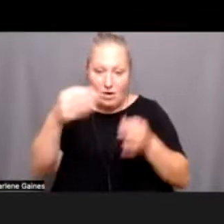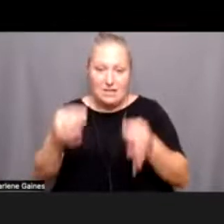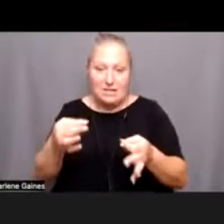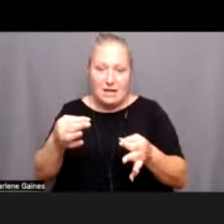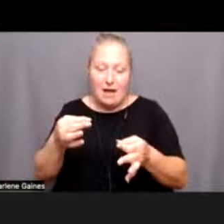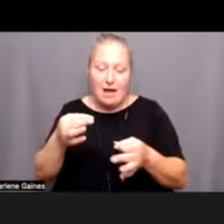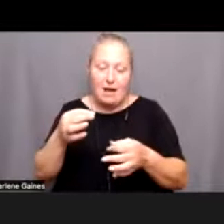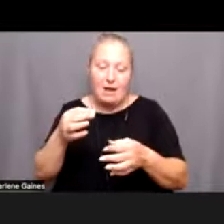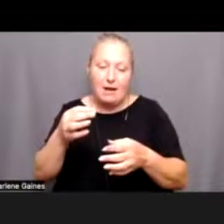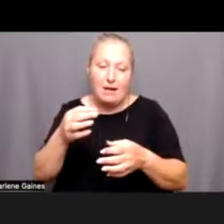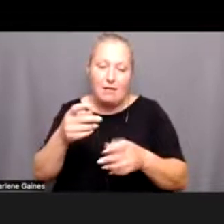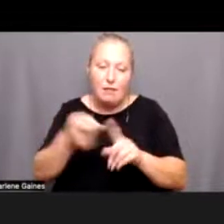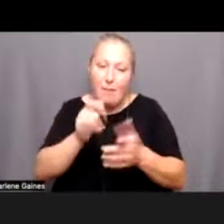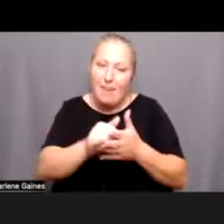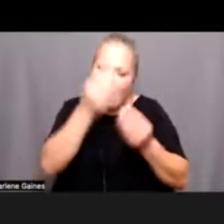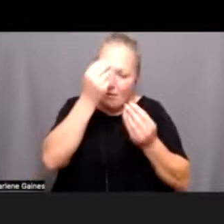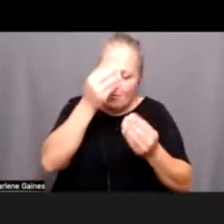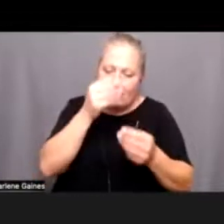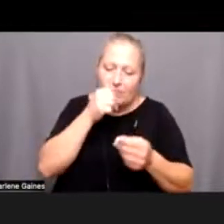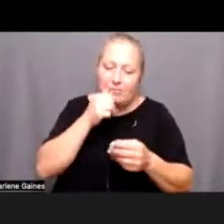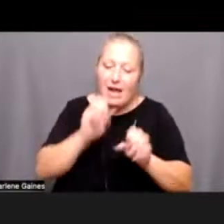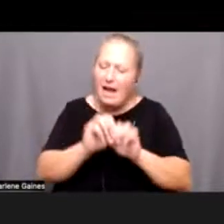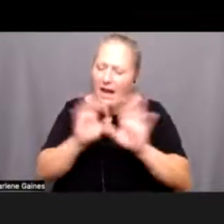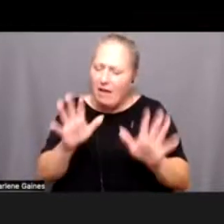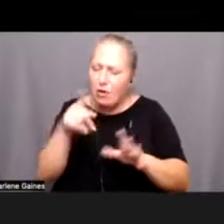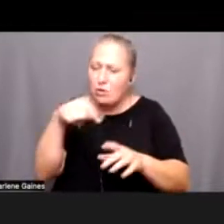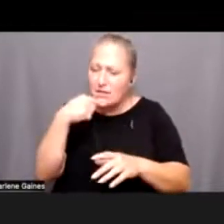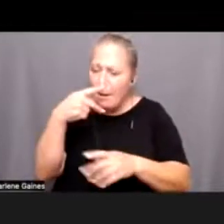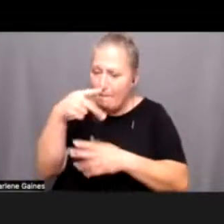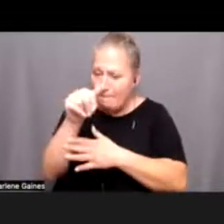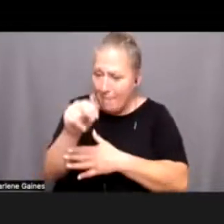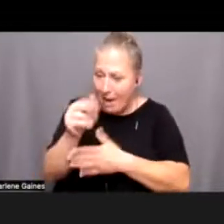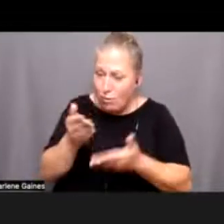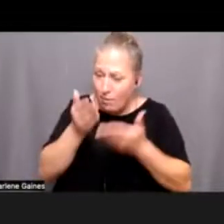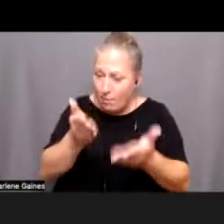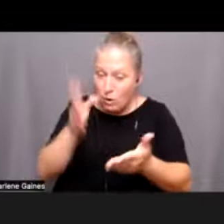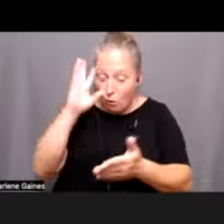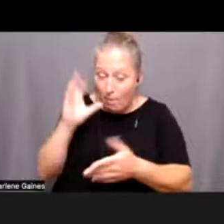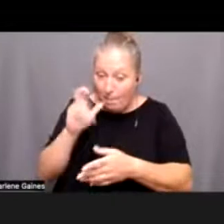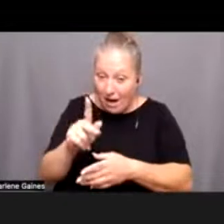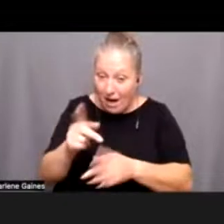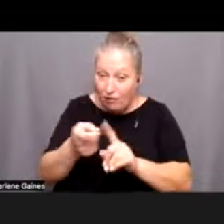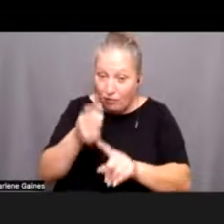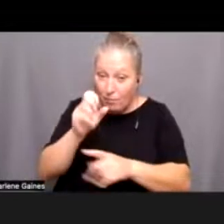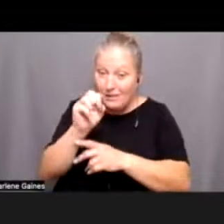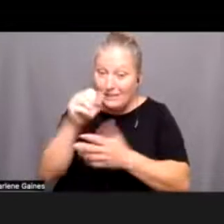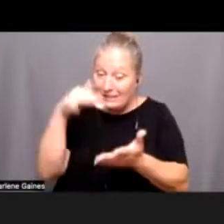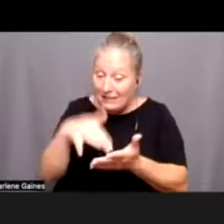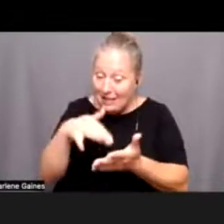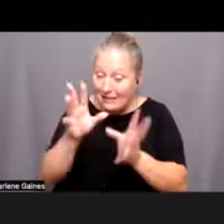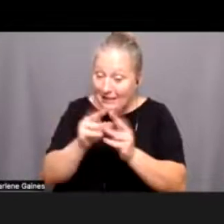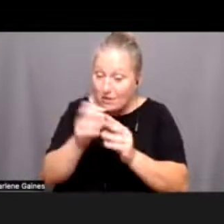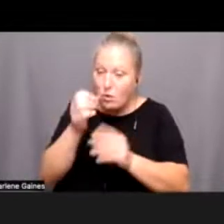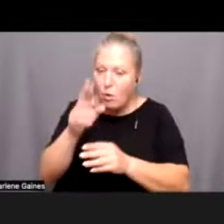that input. And then just to clarify, you're saying there will be PAN recommendations brought back. Will that be via study session or that will be